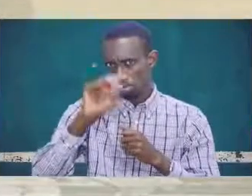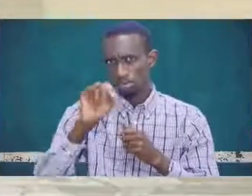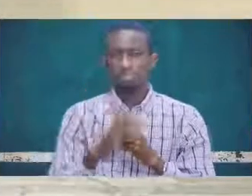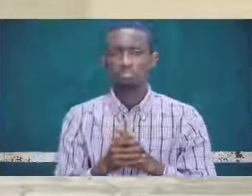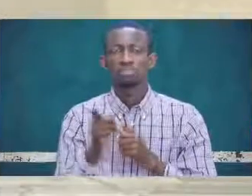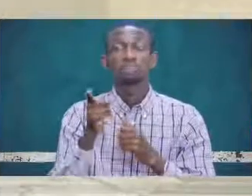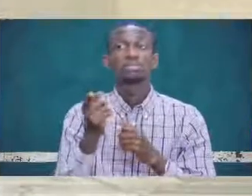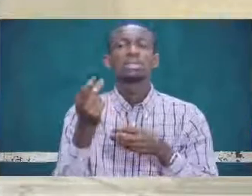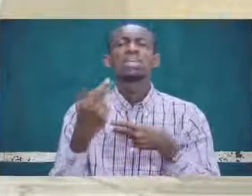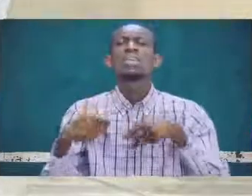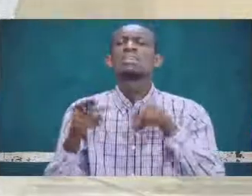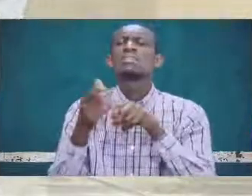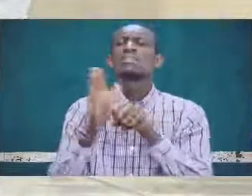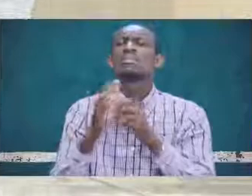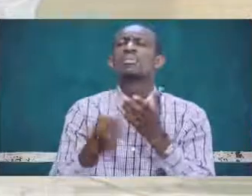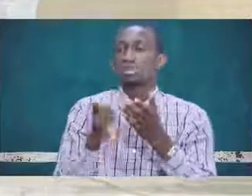digestive